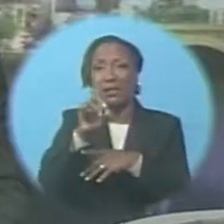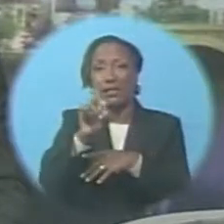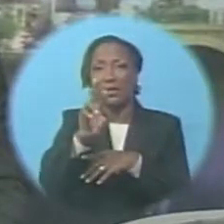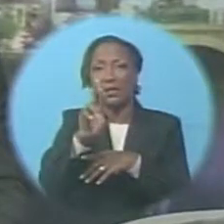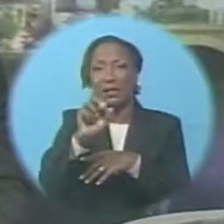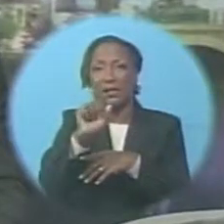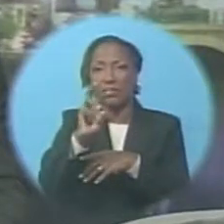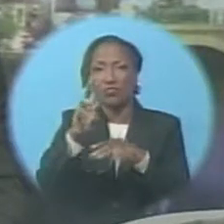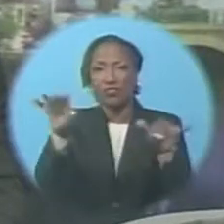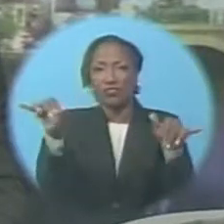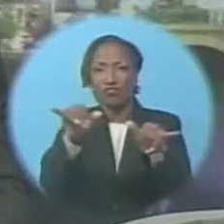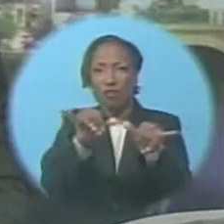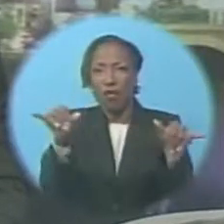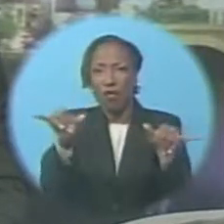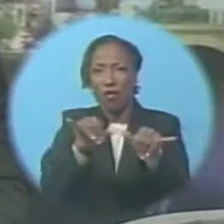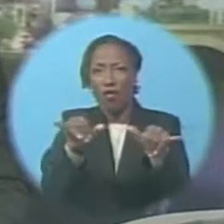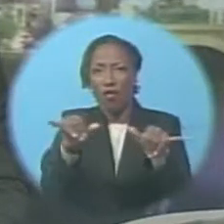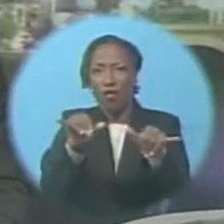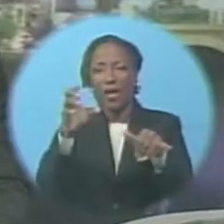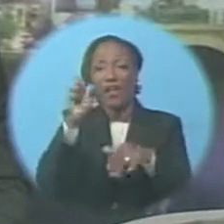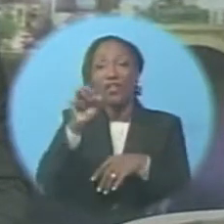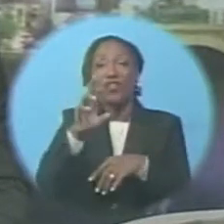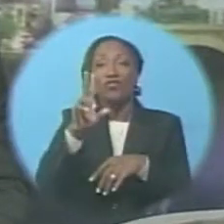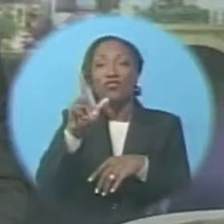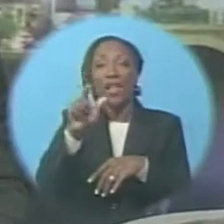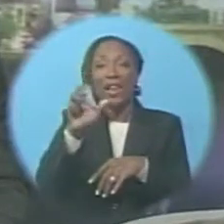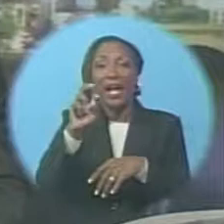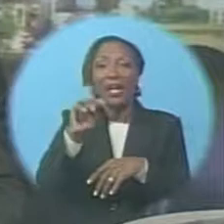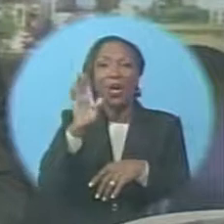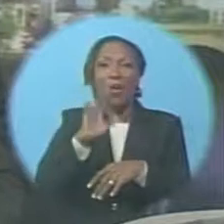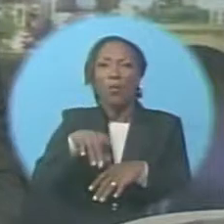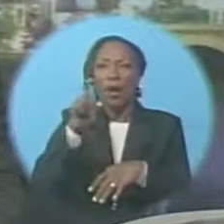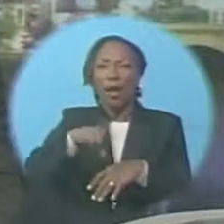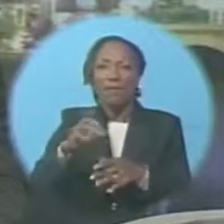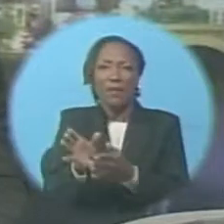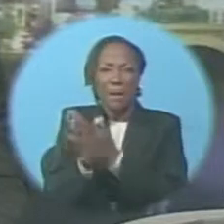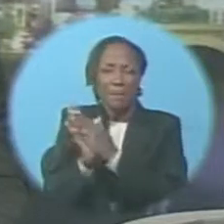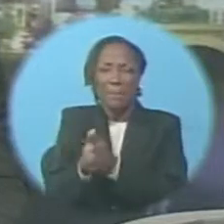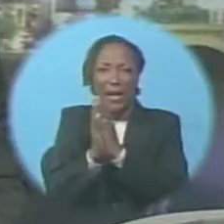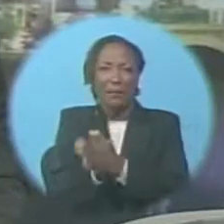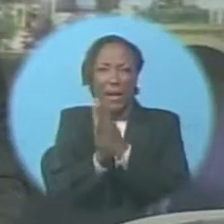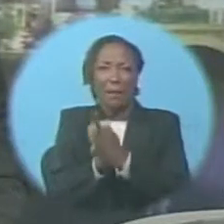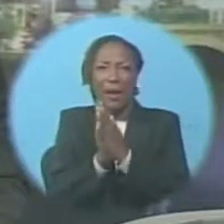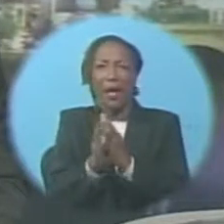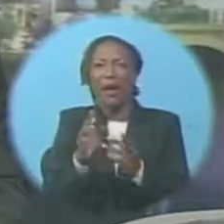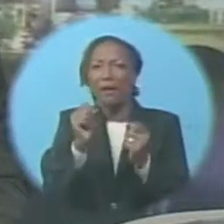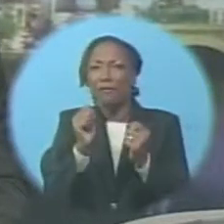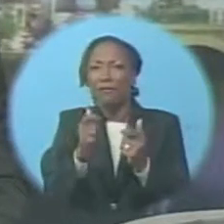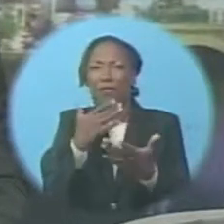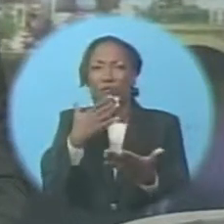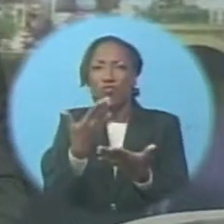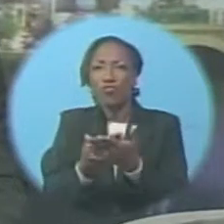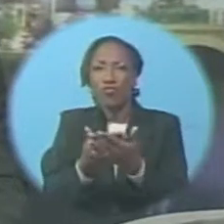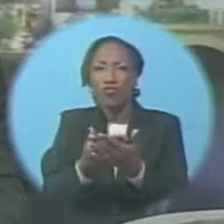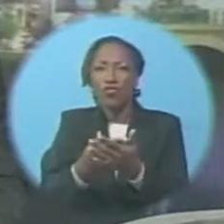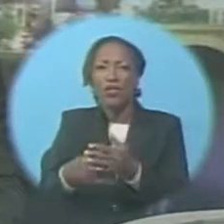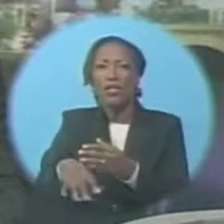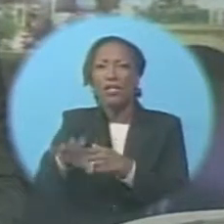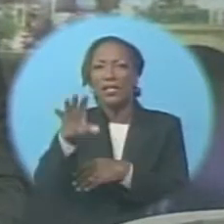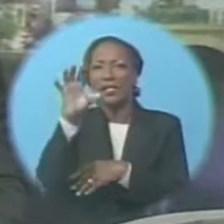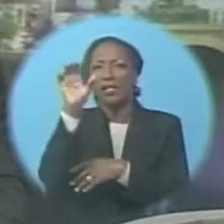will have to bat all of their skin tomorrow if they are to save the 1st Test against South Africa at Port Elizabeth. Scores there: South